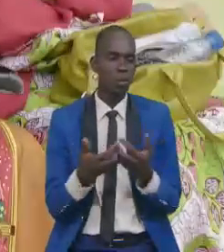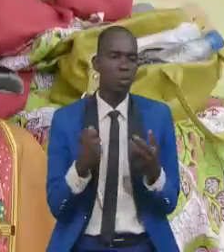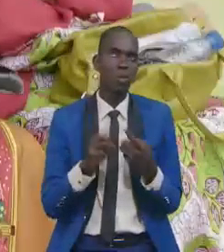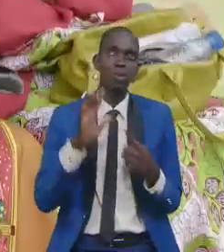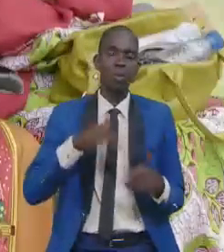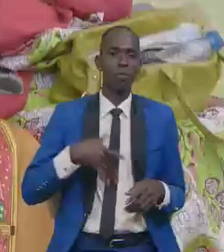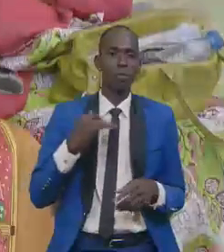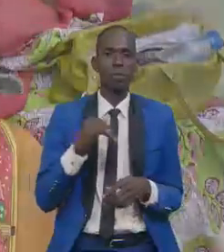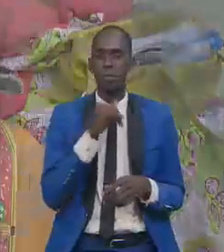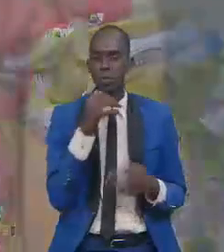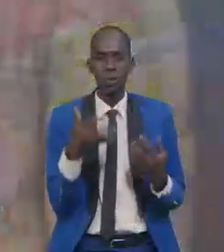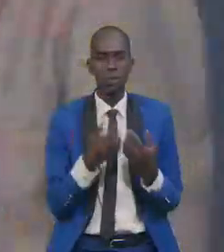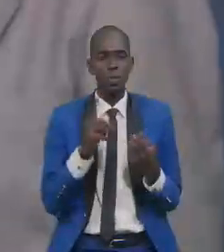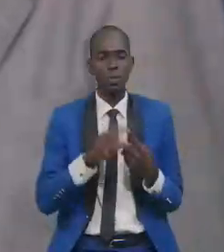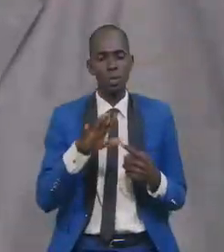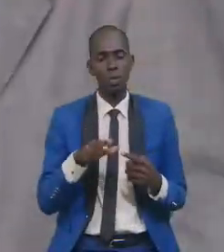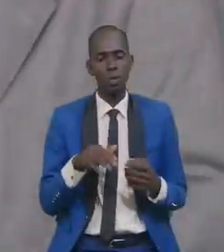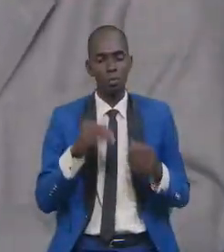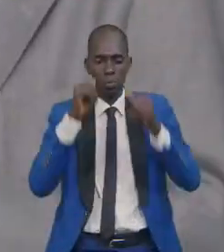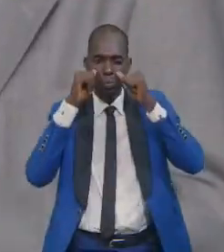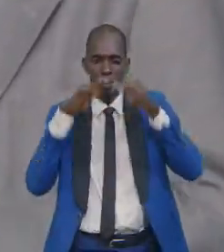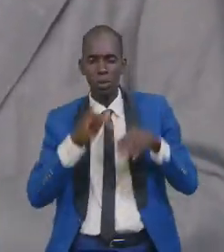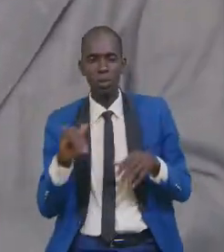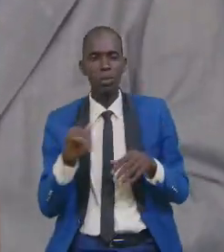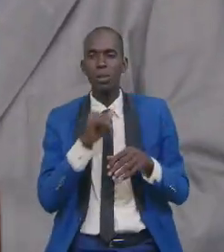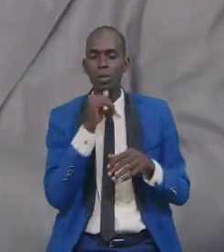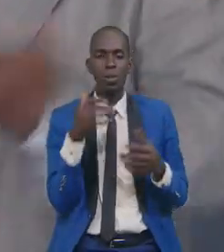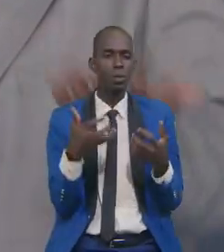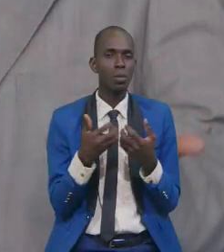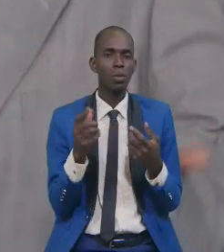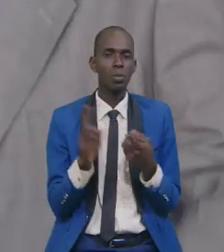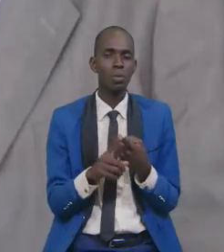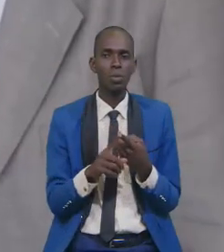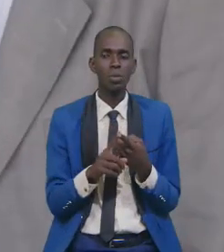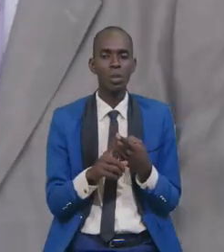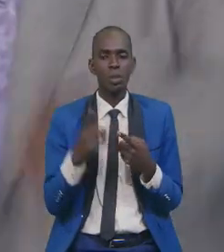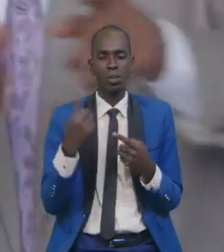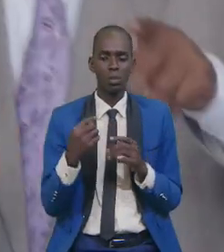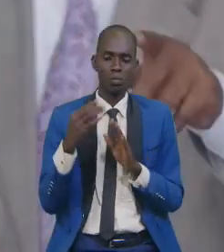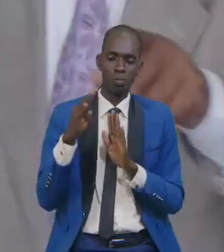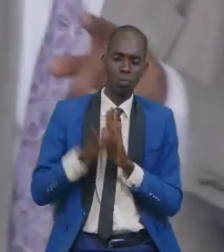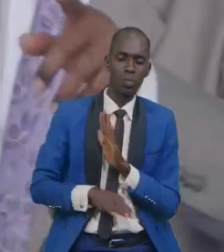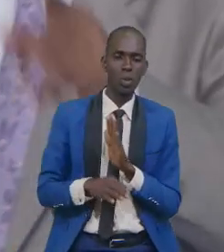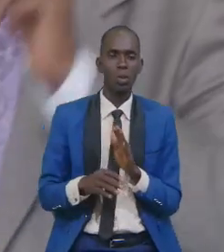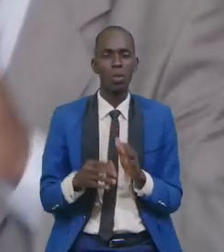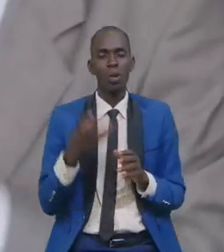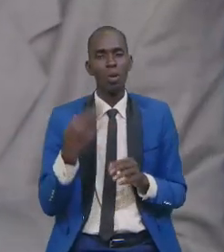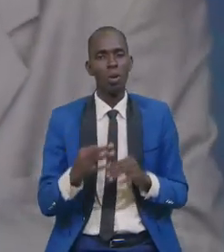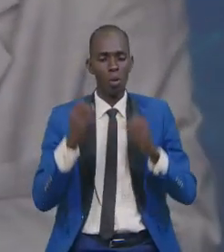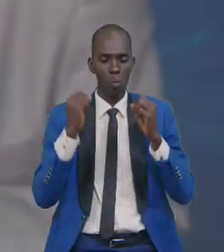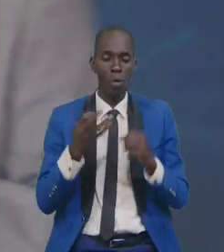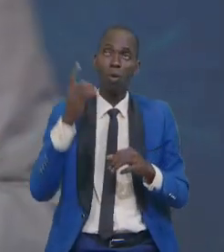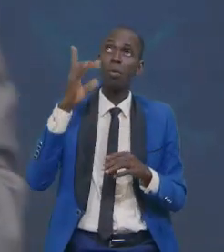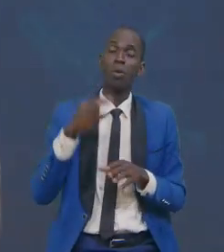to your fainting. According to your depreciation of power in your life. It's according to